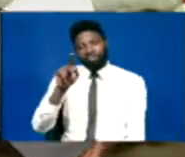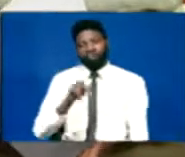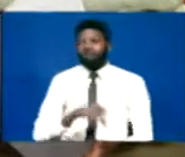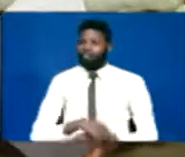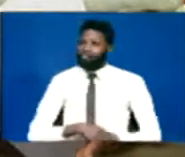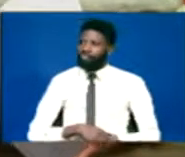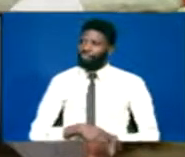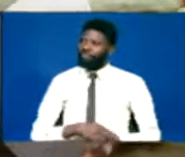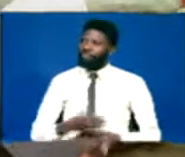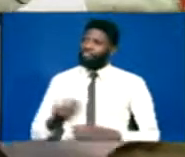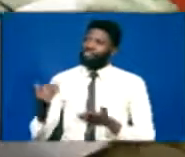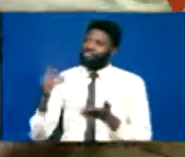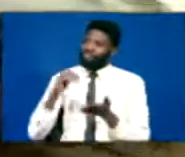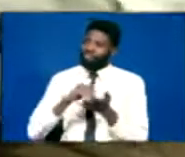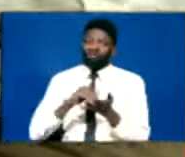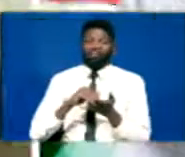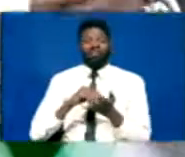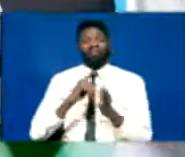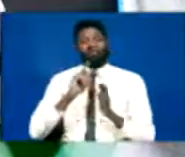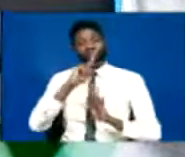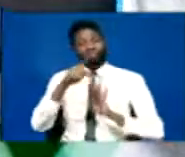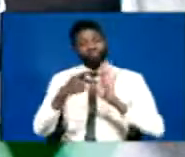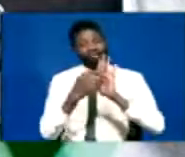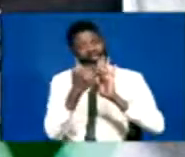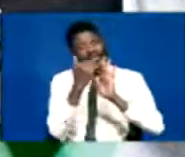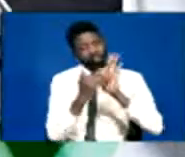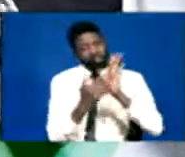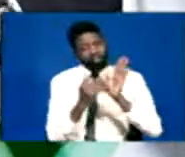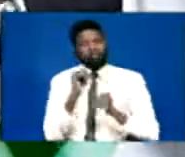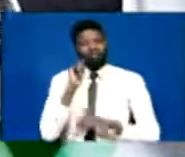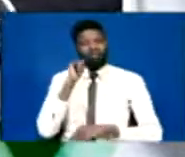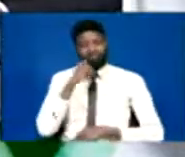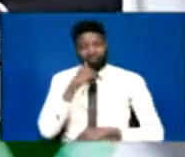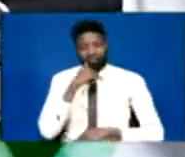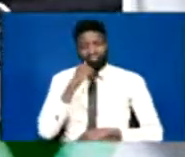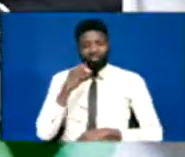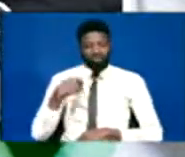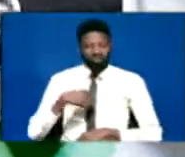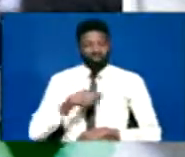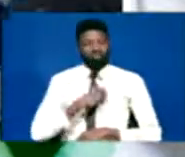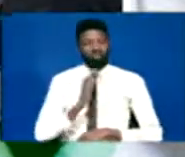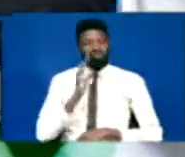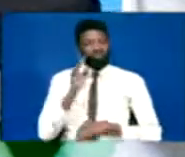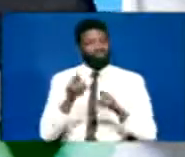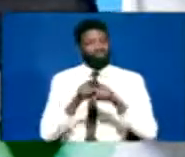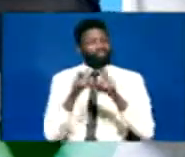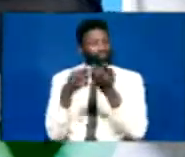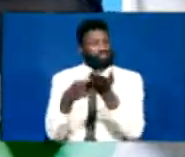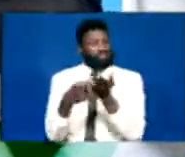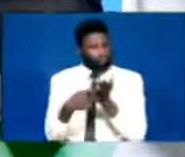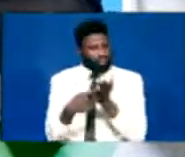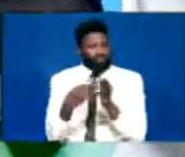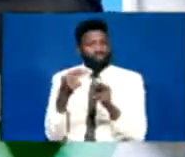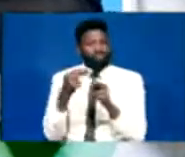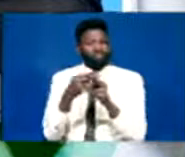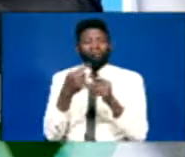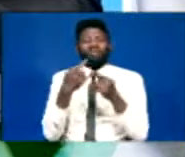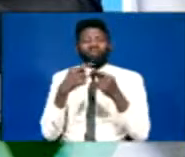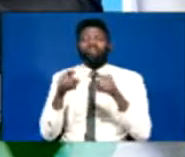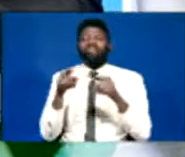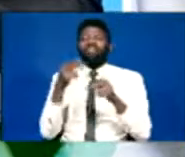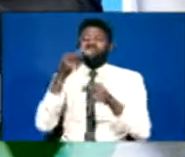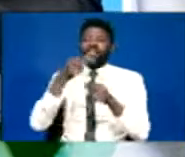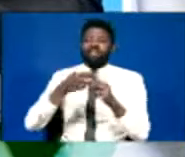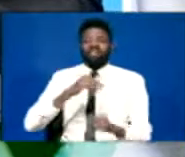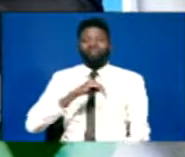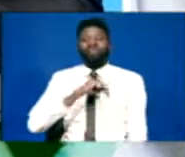quite an interesting profile. Quite an interesting one. And we'll be discussing it in a bit. But now the name Raila Amolo